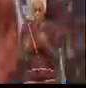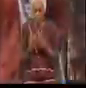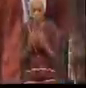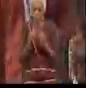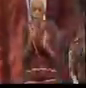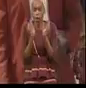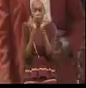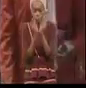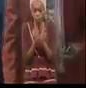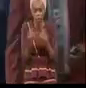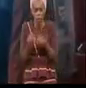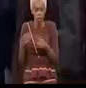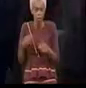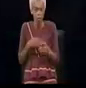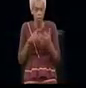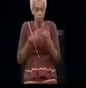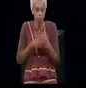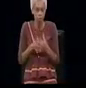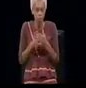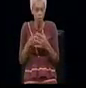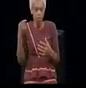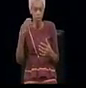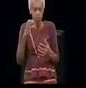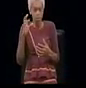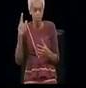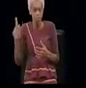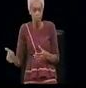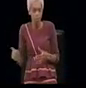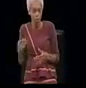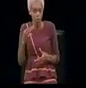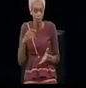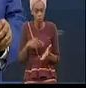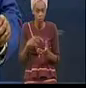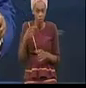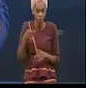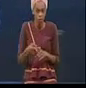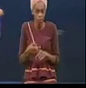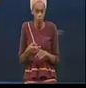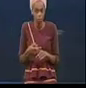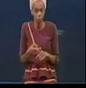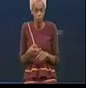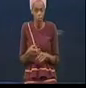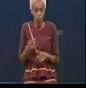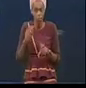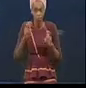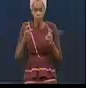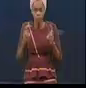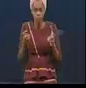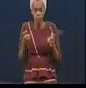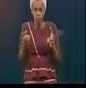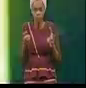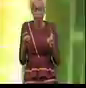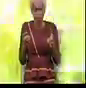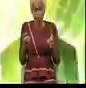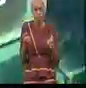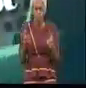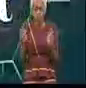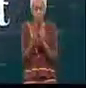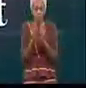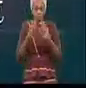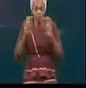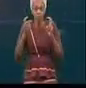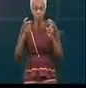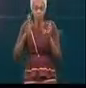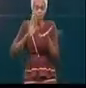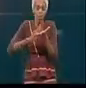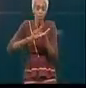bruised. As we begin the GCK for this month, titled for the theme,